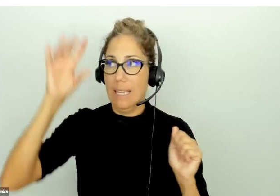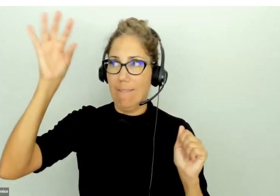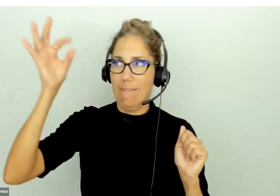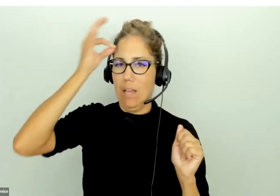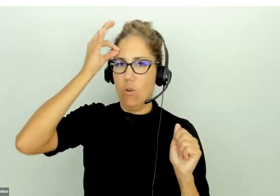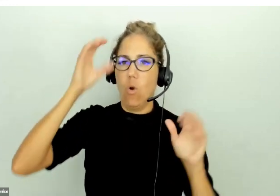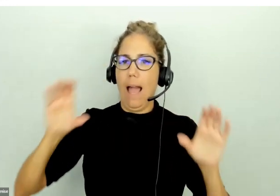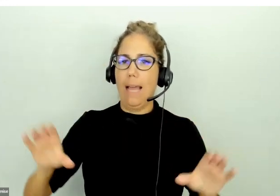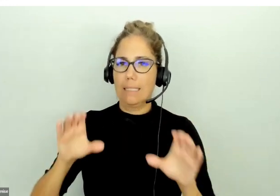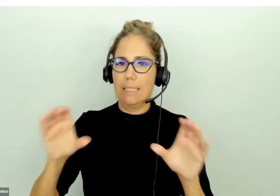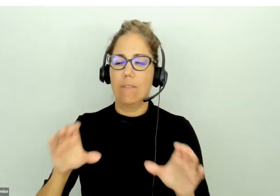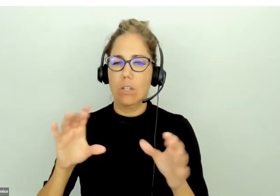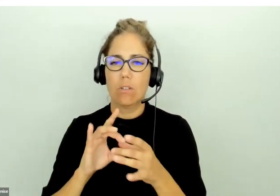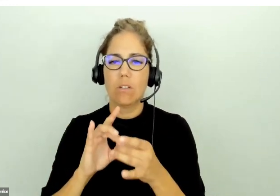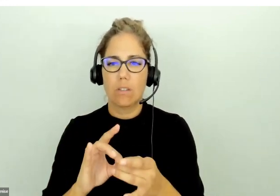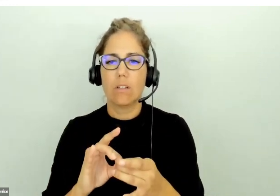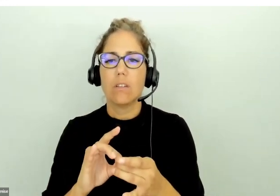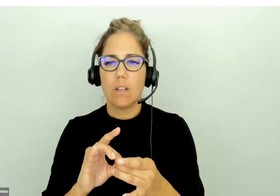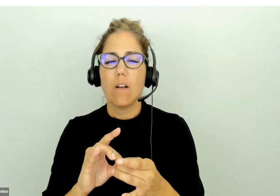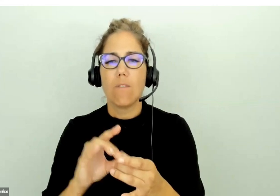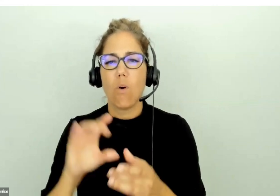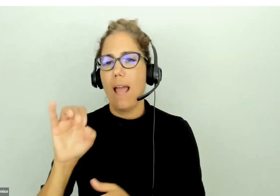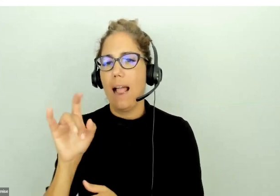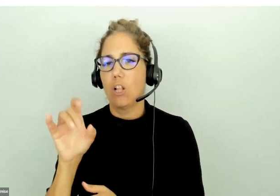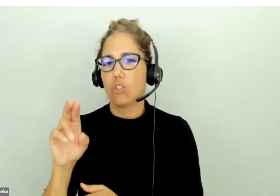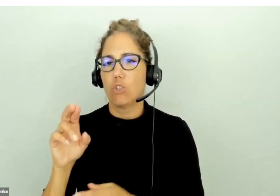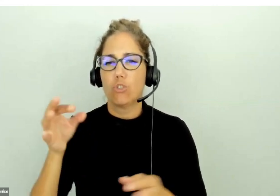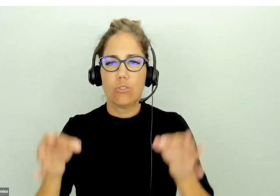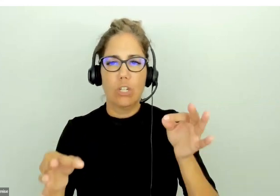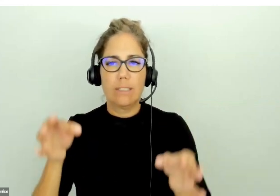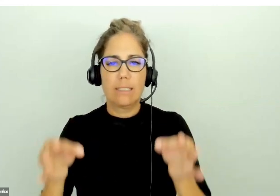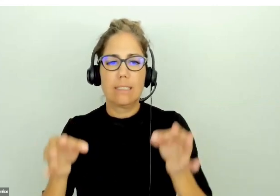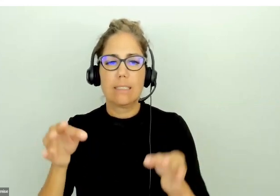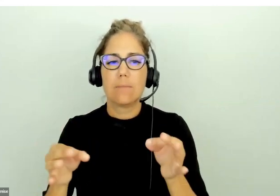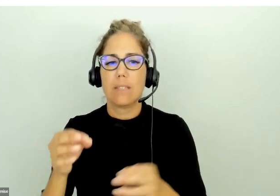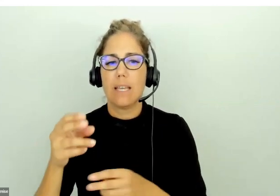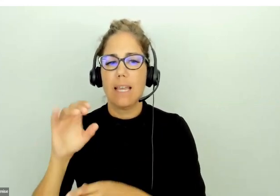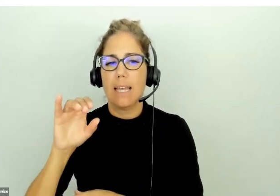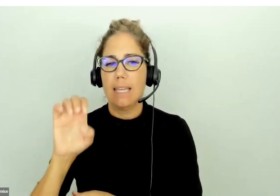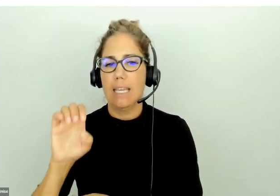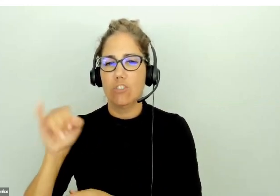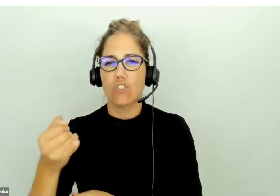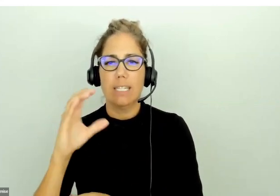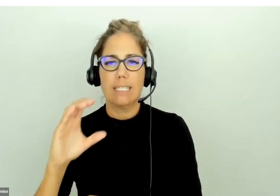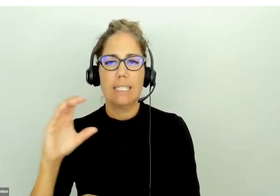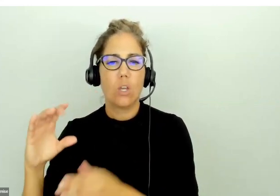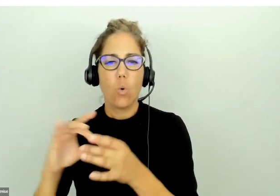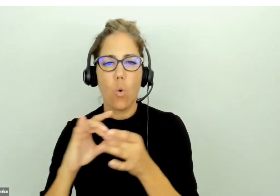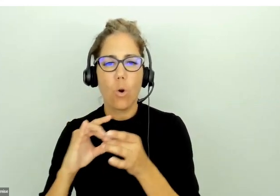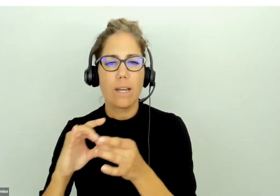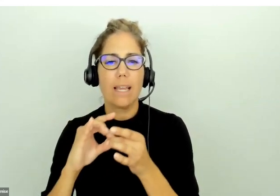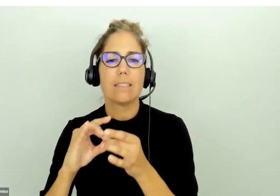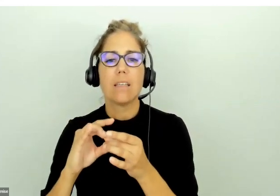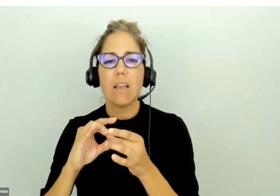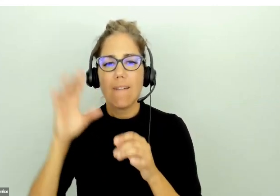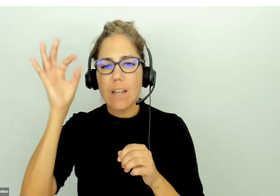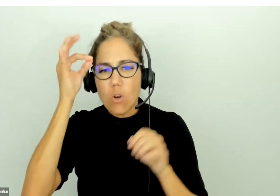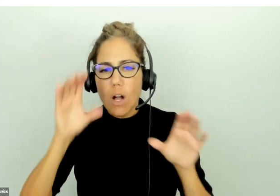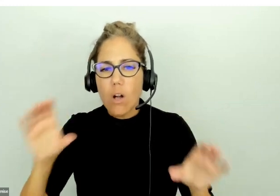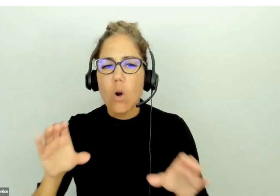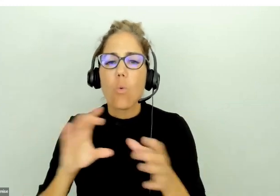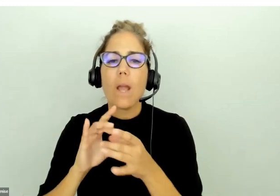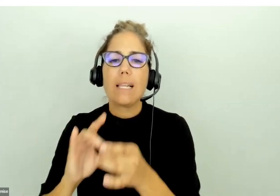activity with regard to elder justice. The HACC coordinates activities related to elder